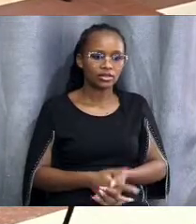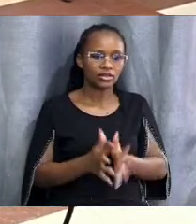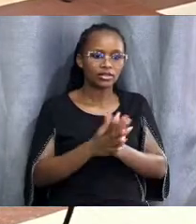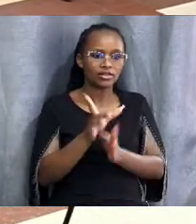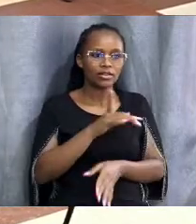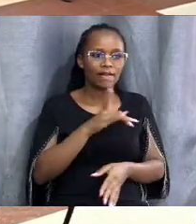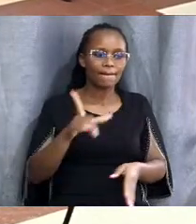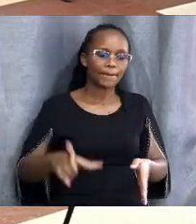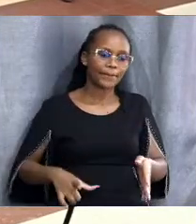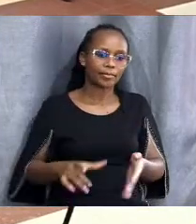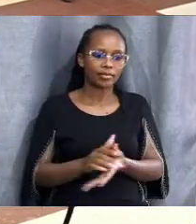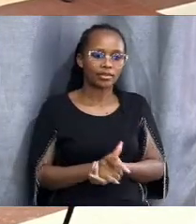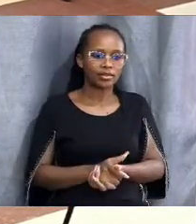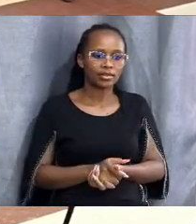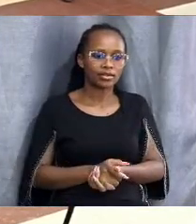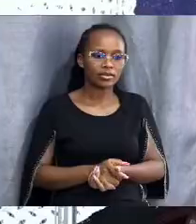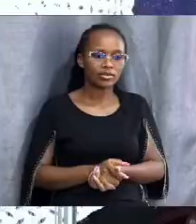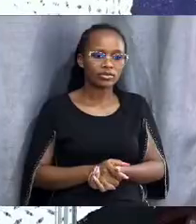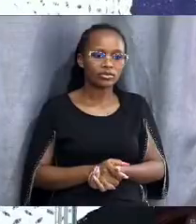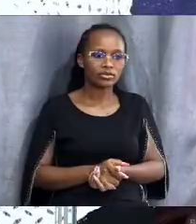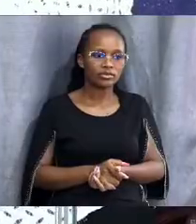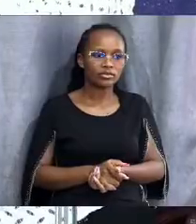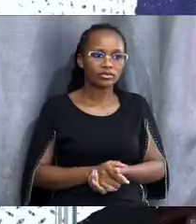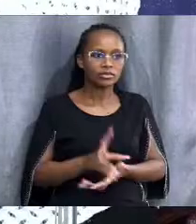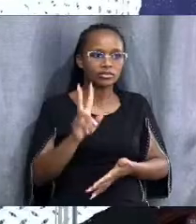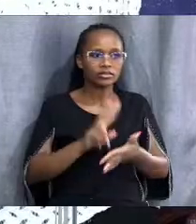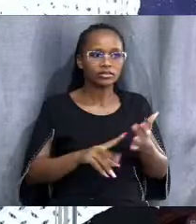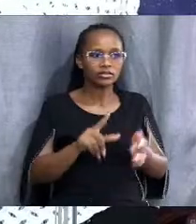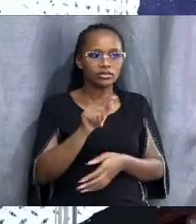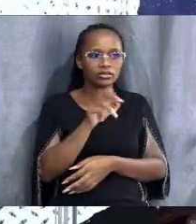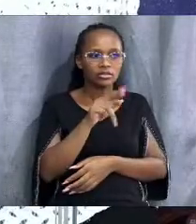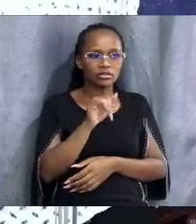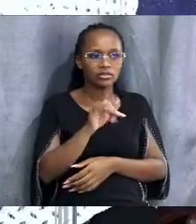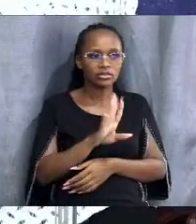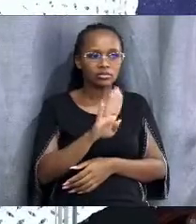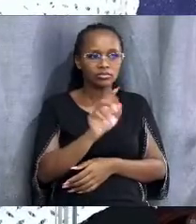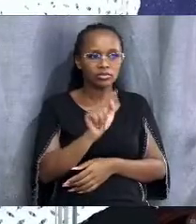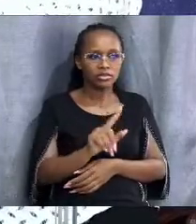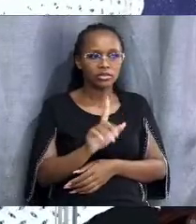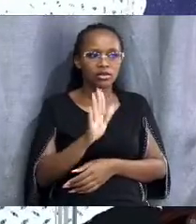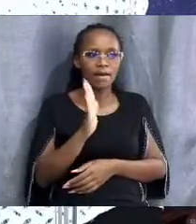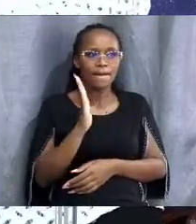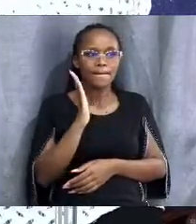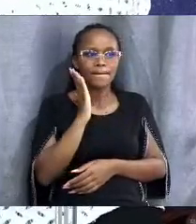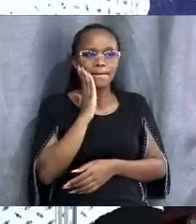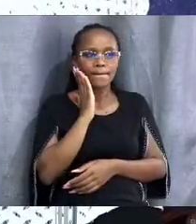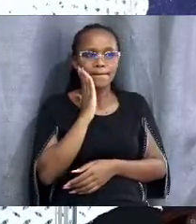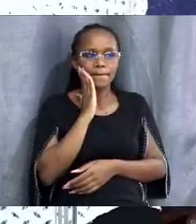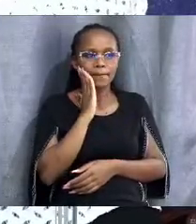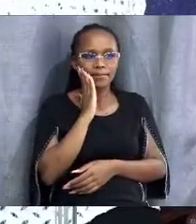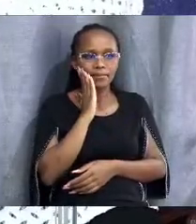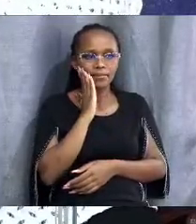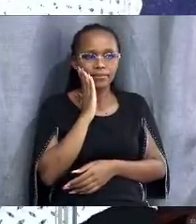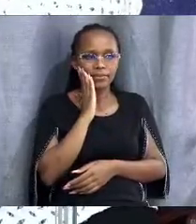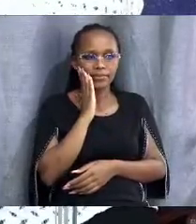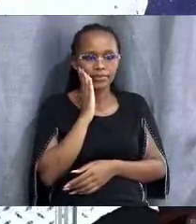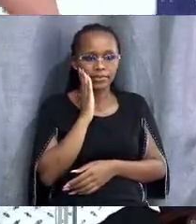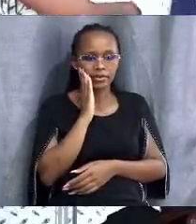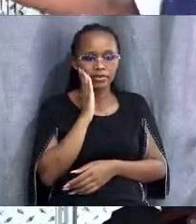Praise God. We are going to read the tribute of Jade from her mother.